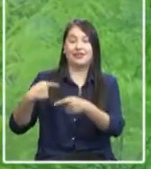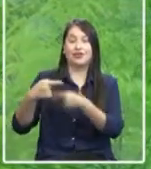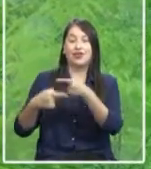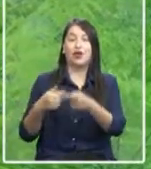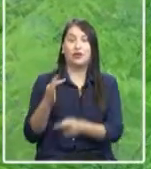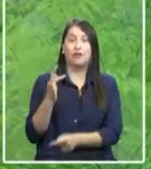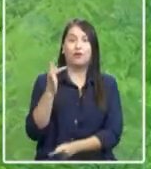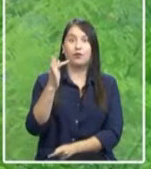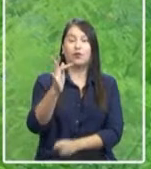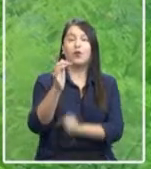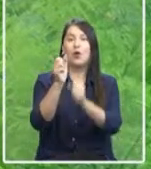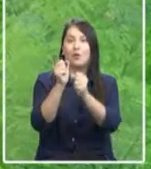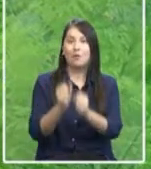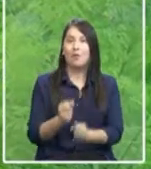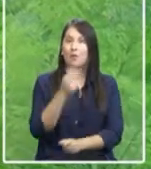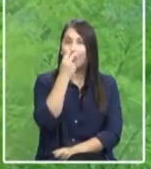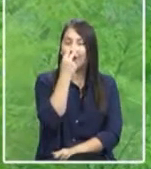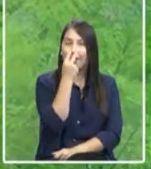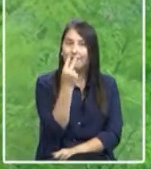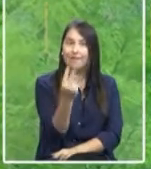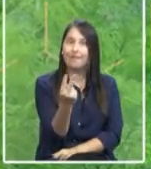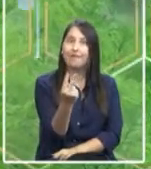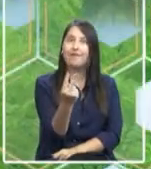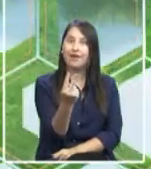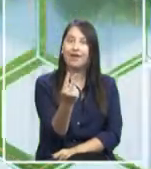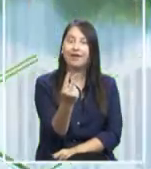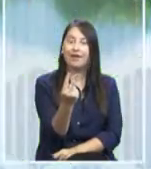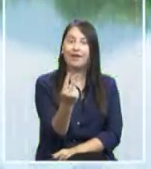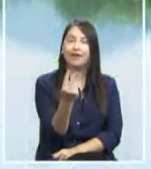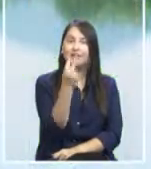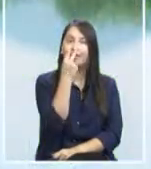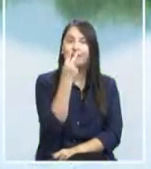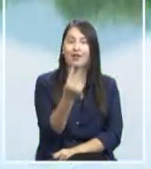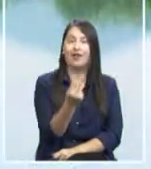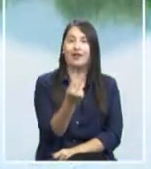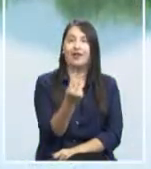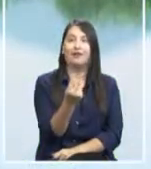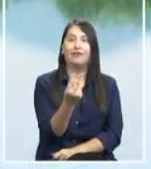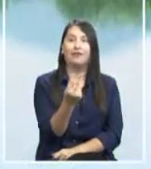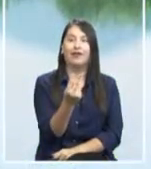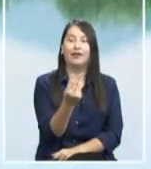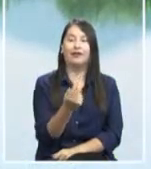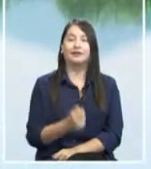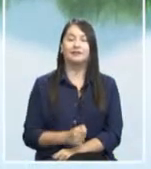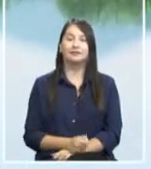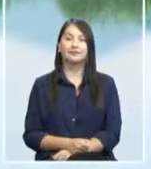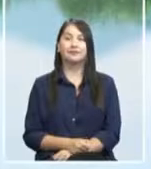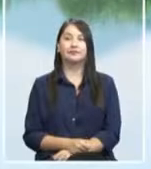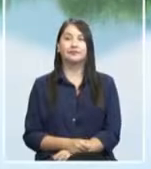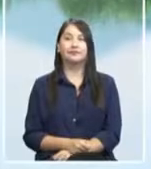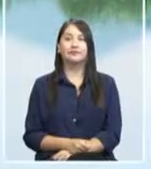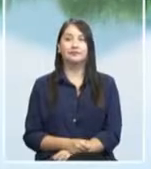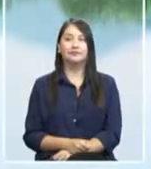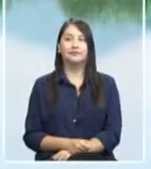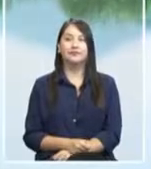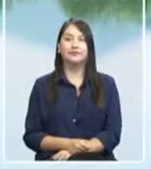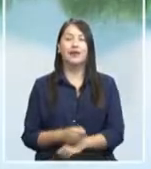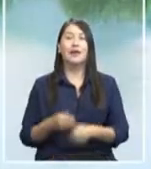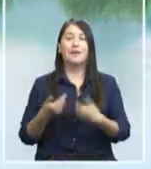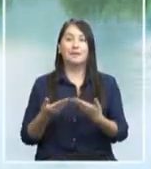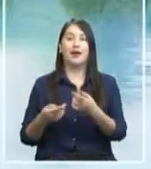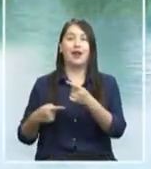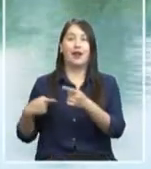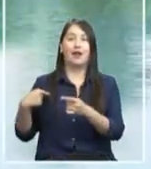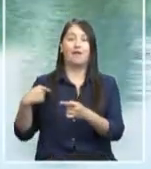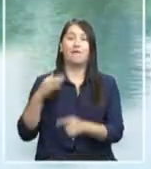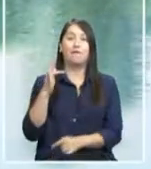us from 1987, from the report called Our Common Future by the UN Commission